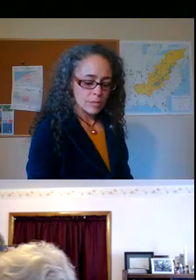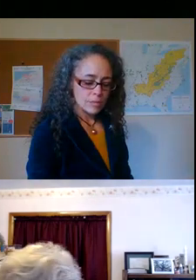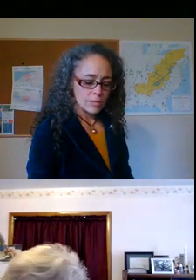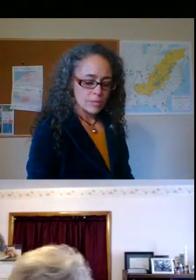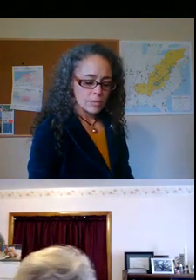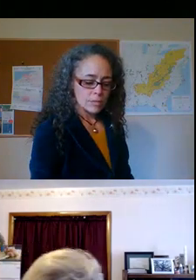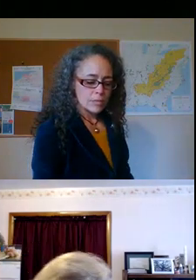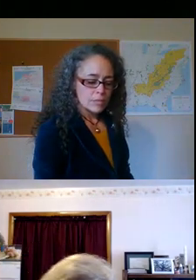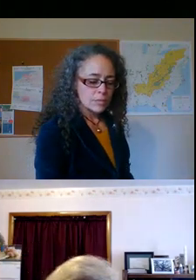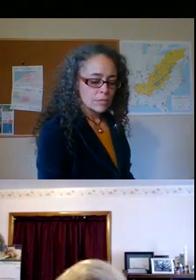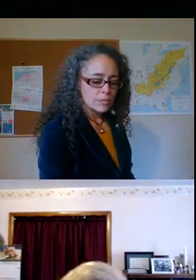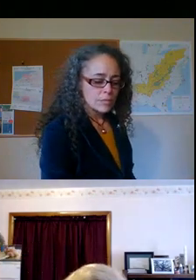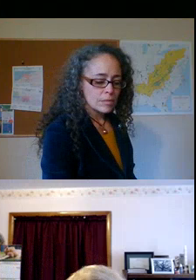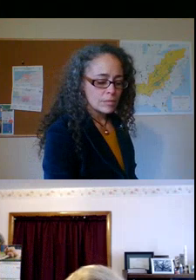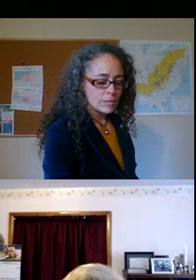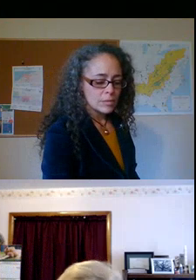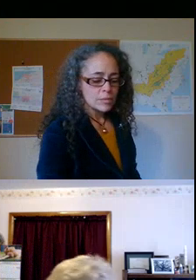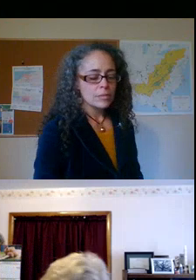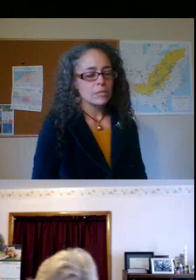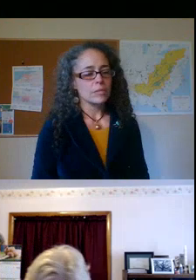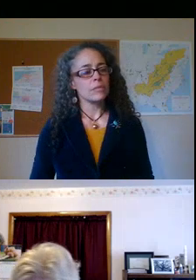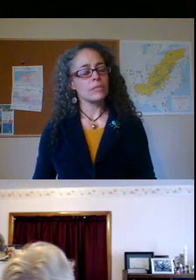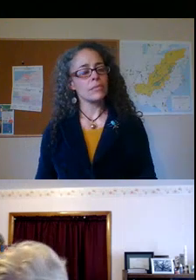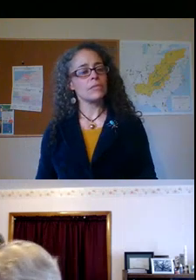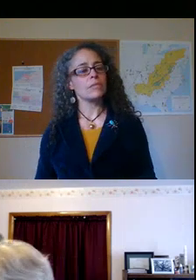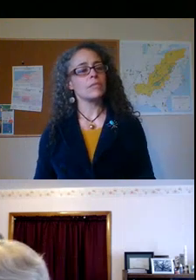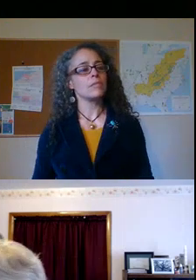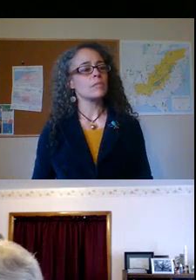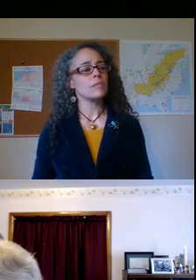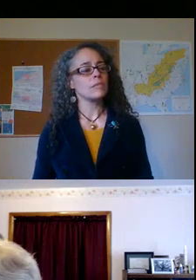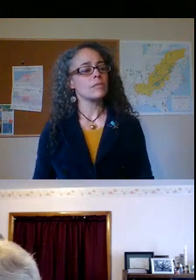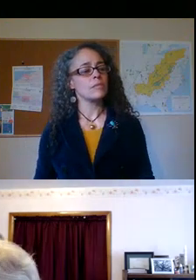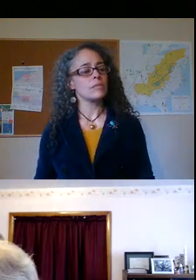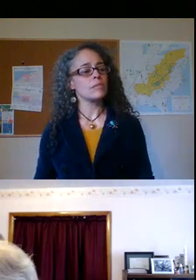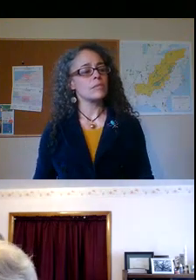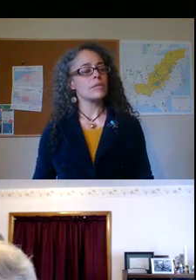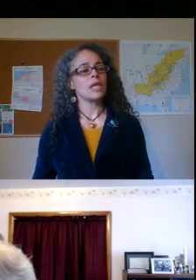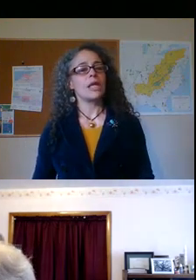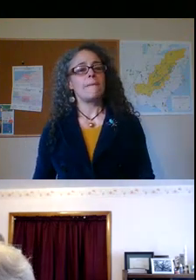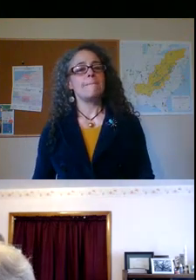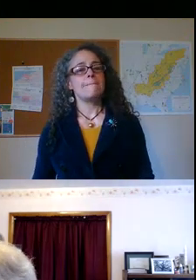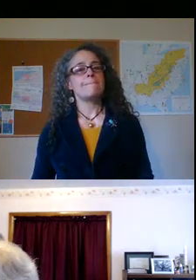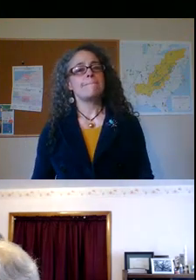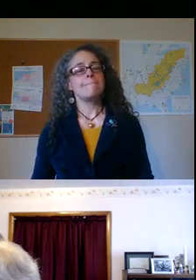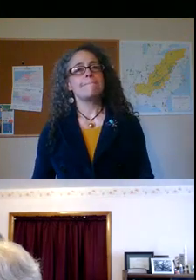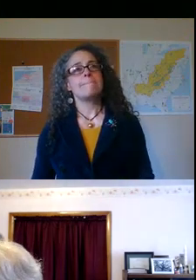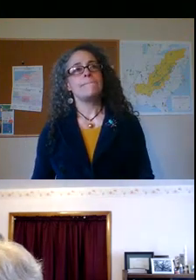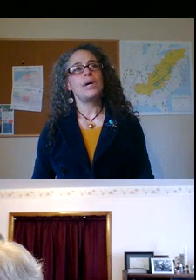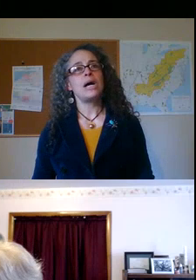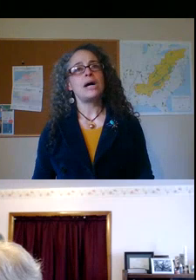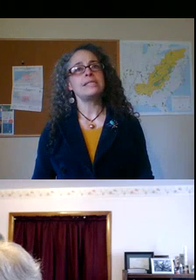that grant count as my federal or state organization to oversee it?